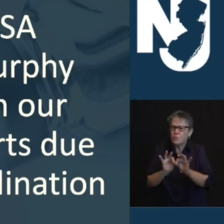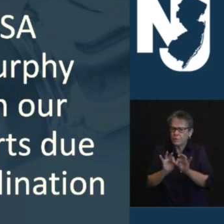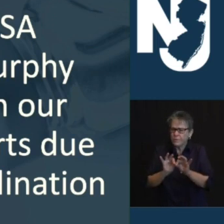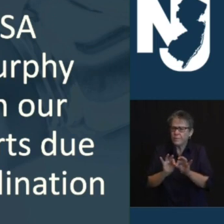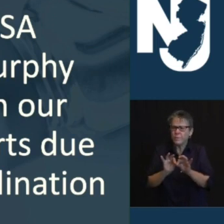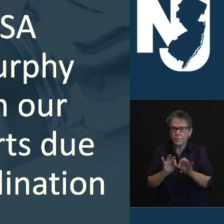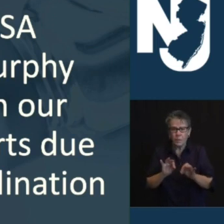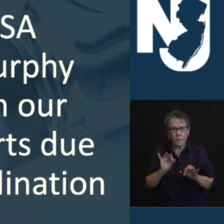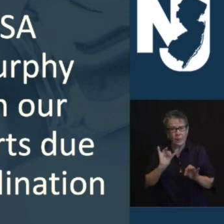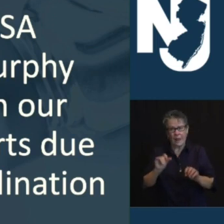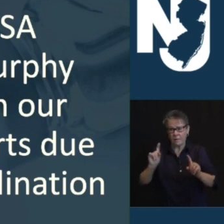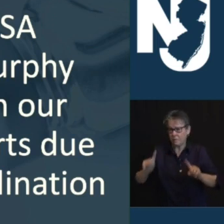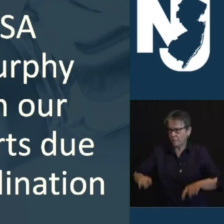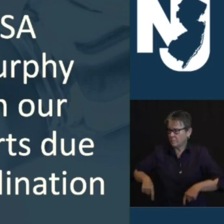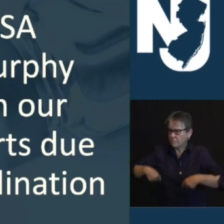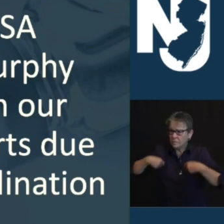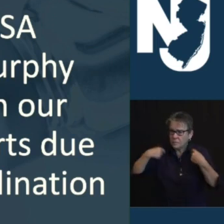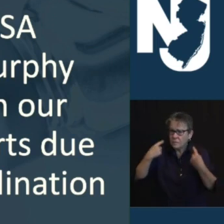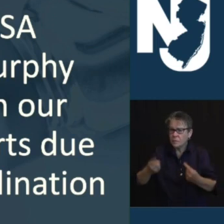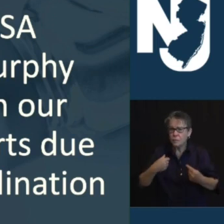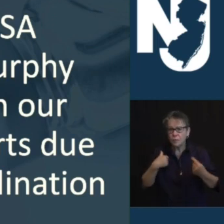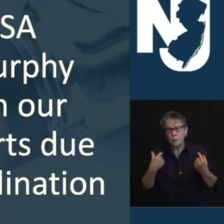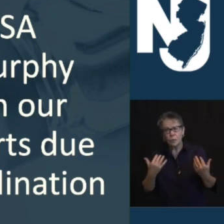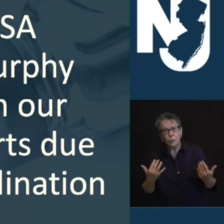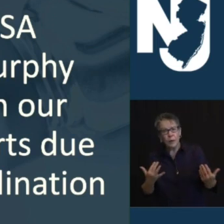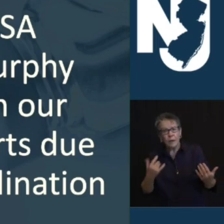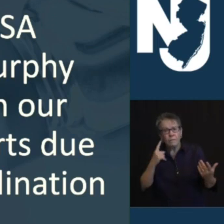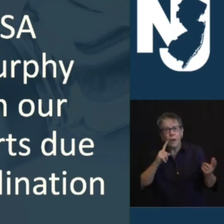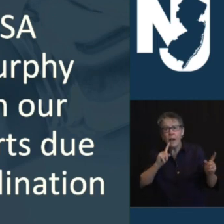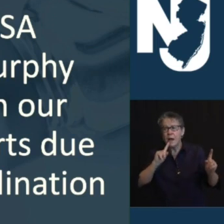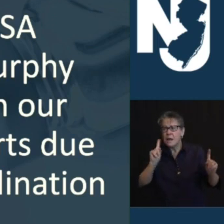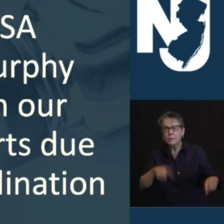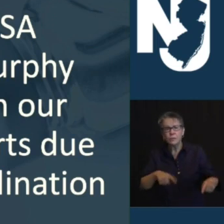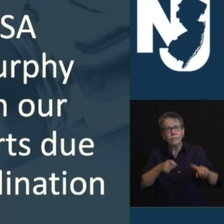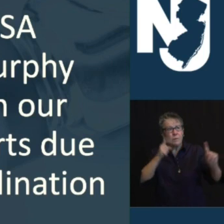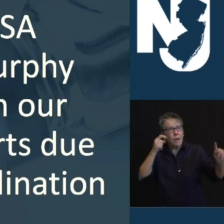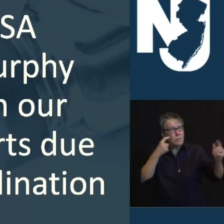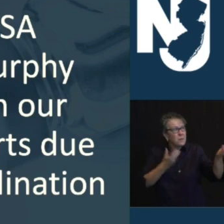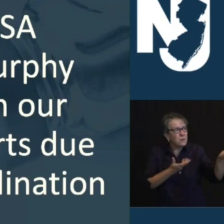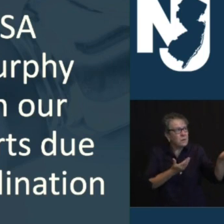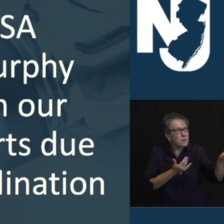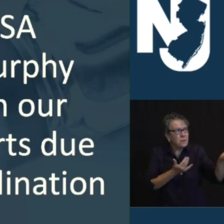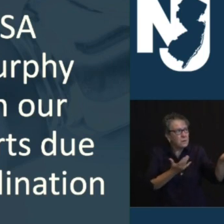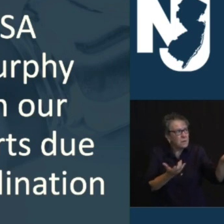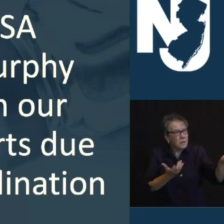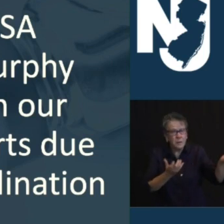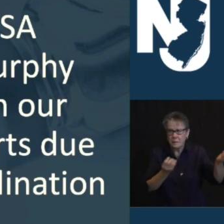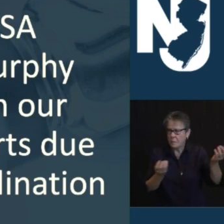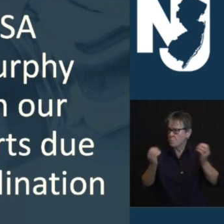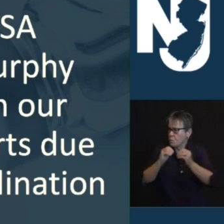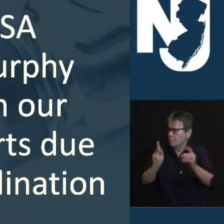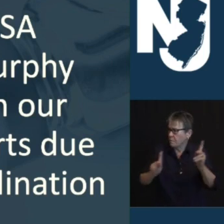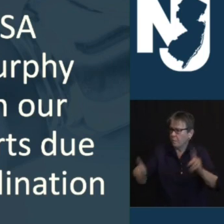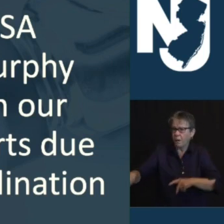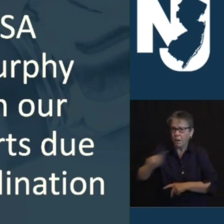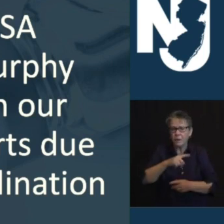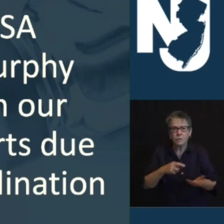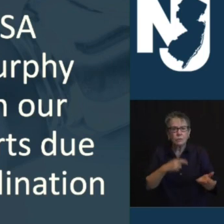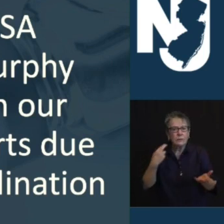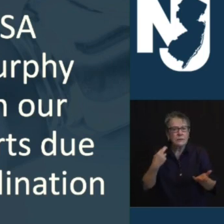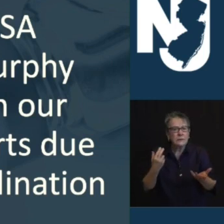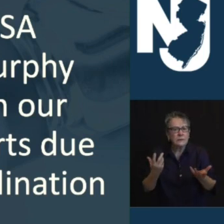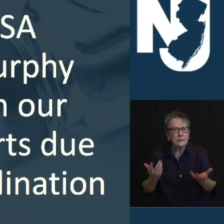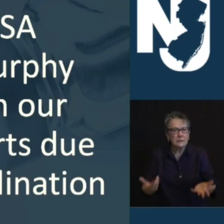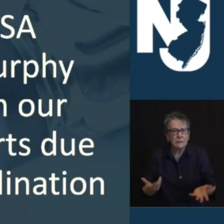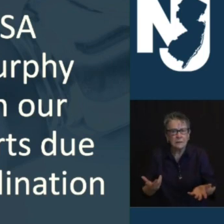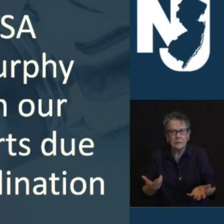at risk. Judy noted on Friday that should Pfizer receive their emergency use authorization in a timely manner, we